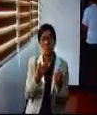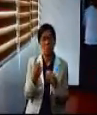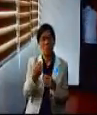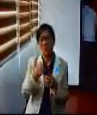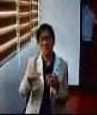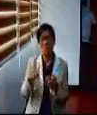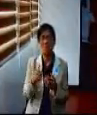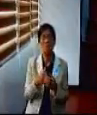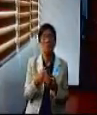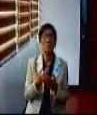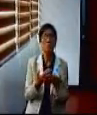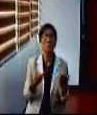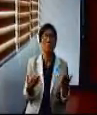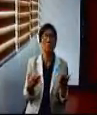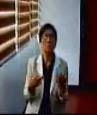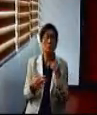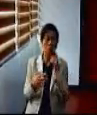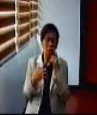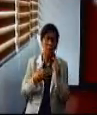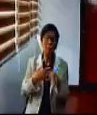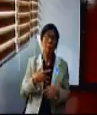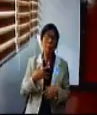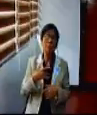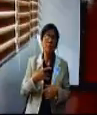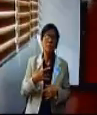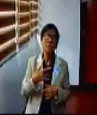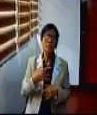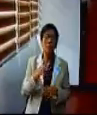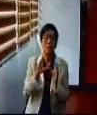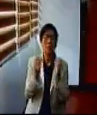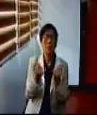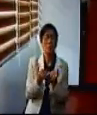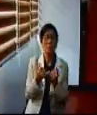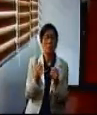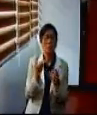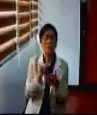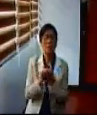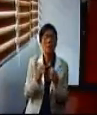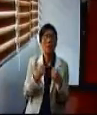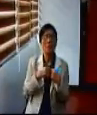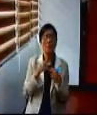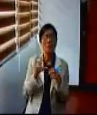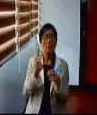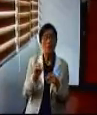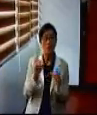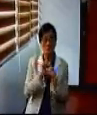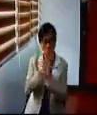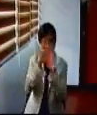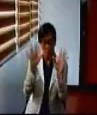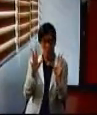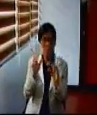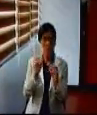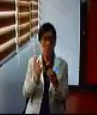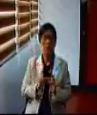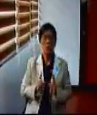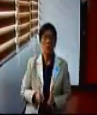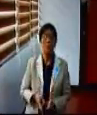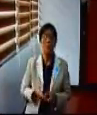Now, my feeling is that a company that has no clear human rights due diligence